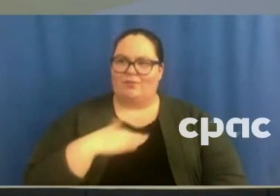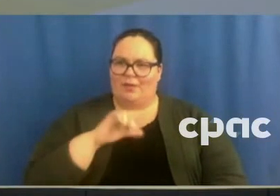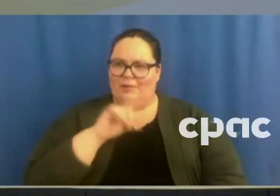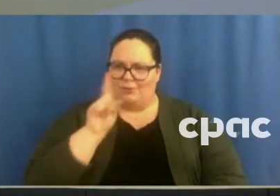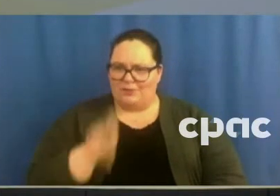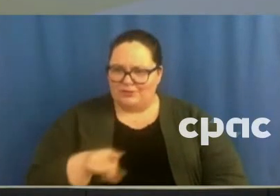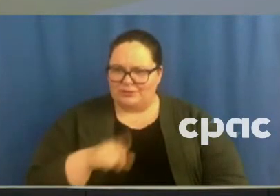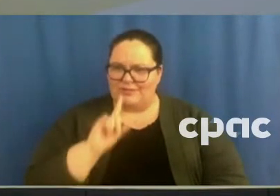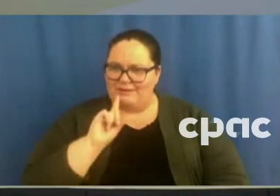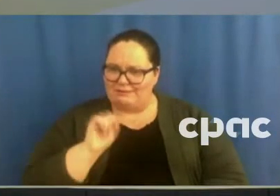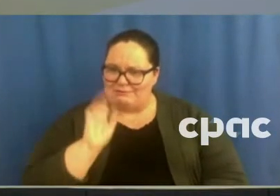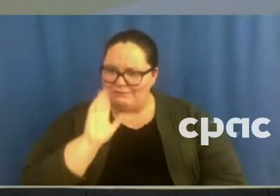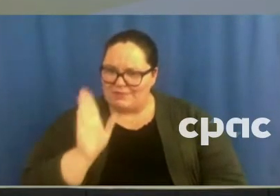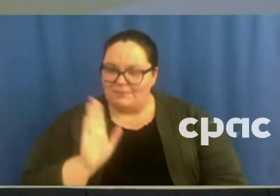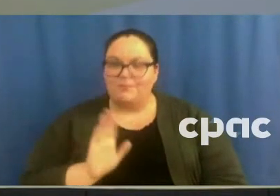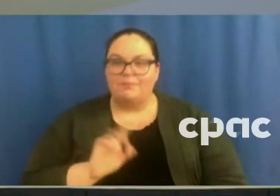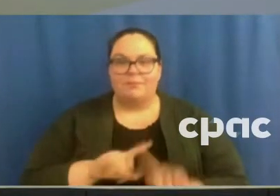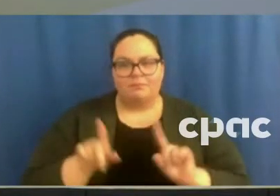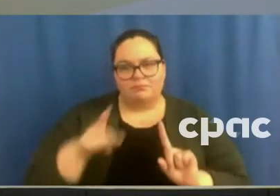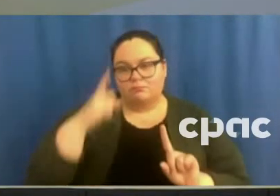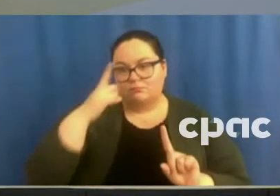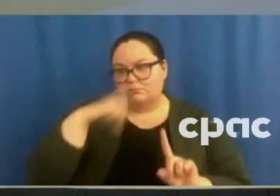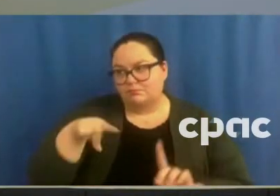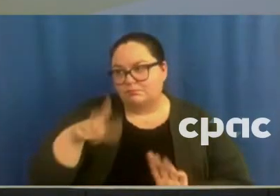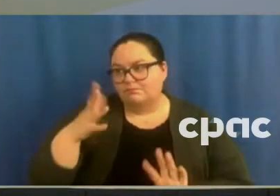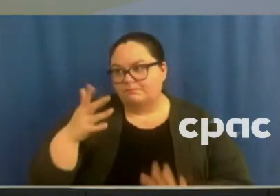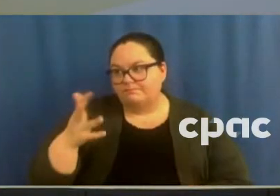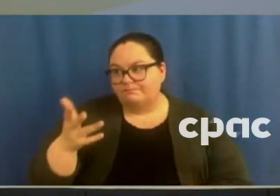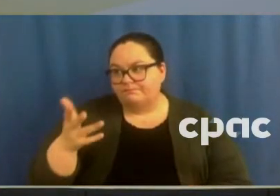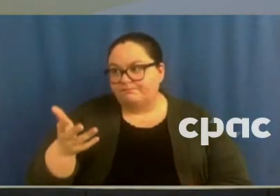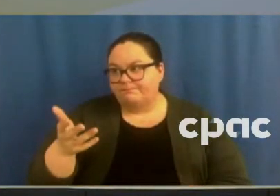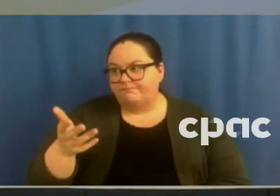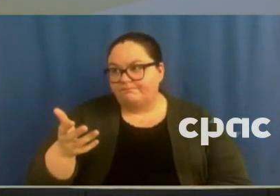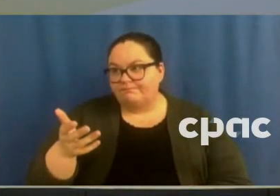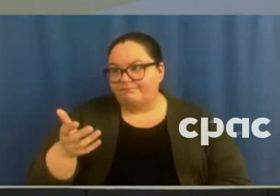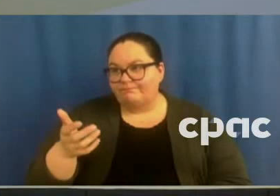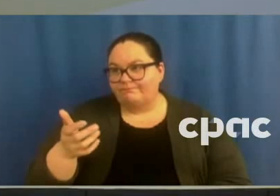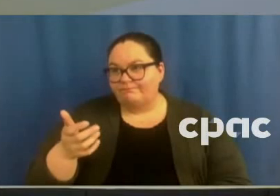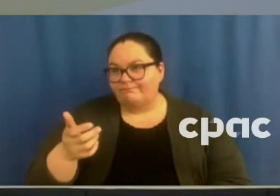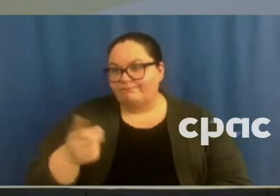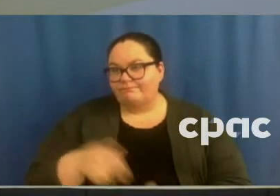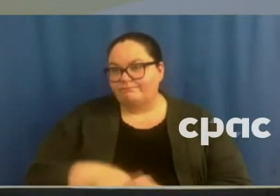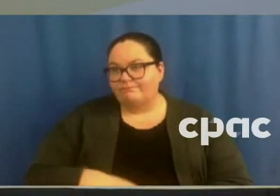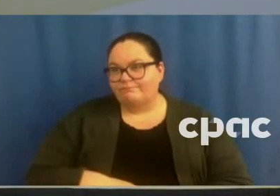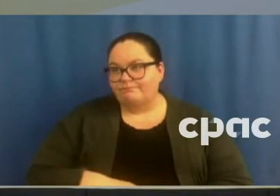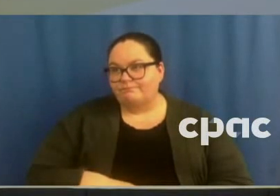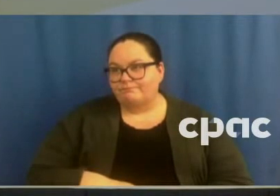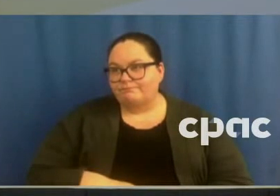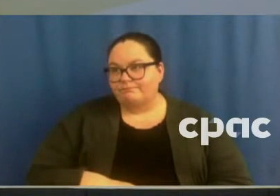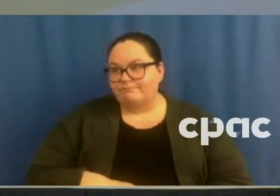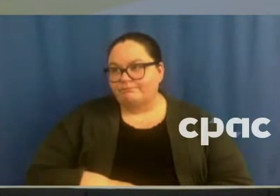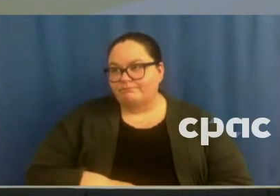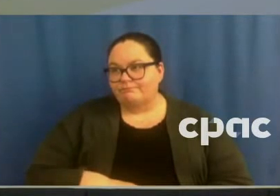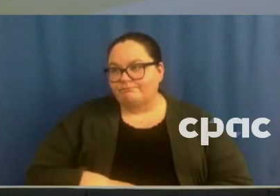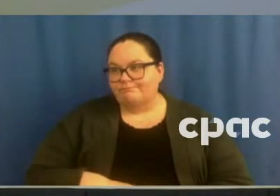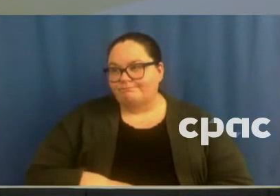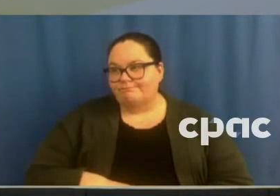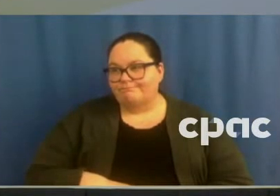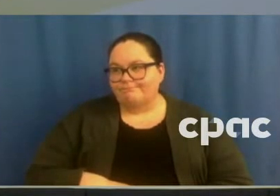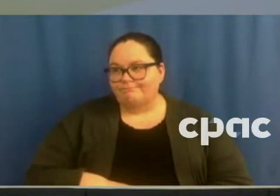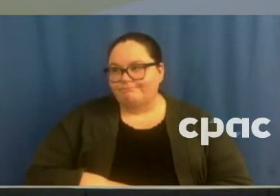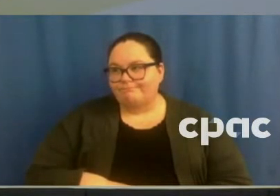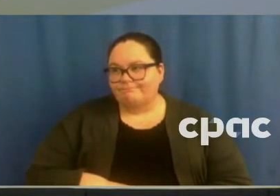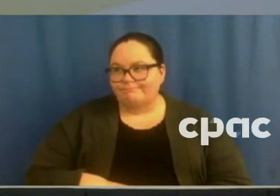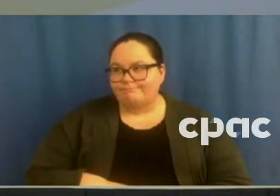just wondering if you could perhaps sort of stand back for a minute and talk about just sort of the